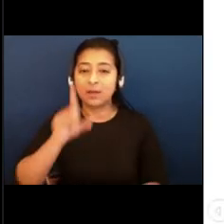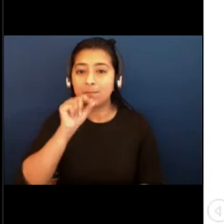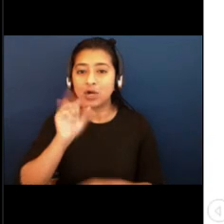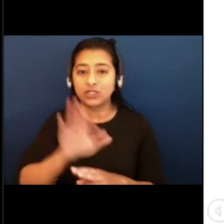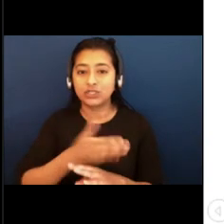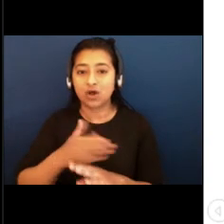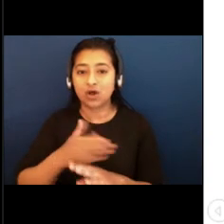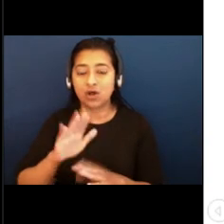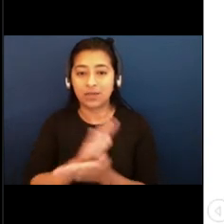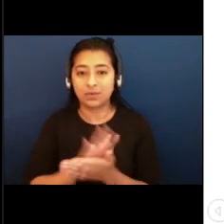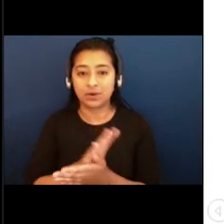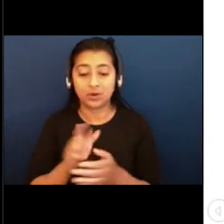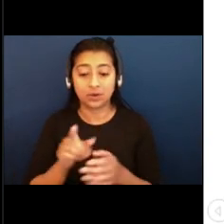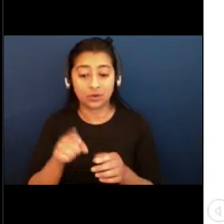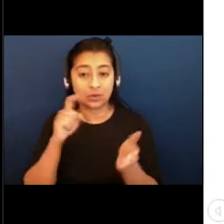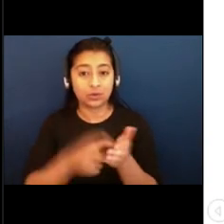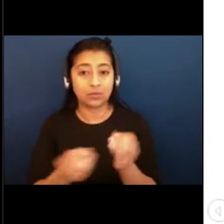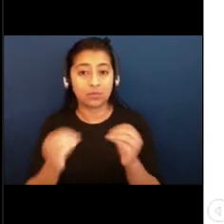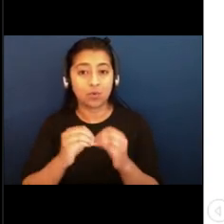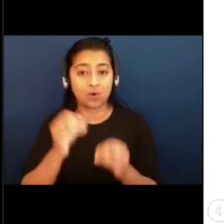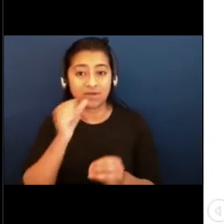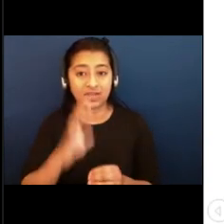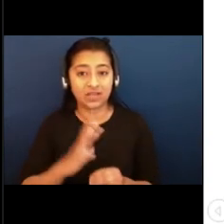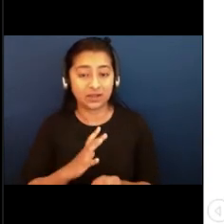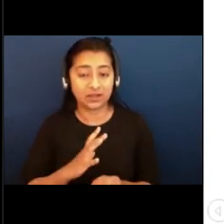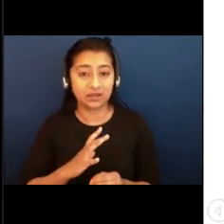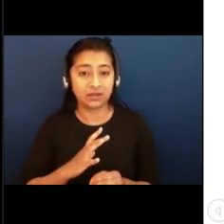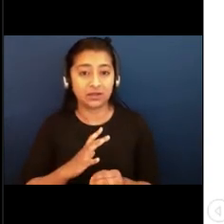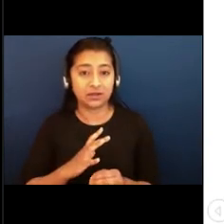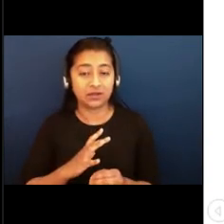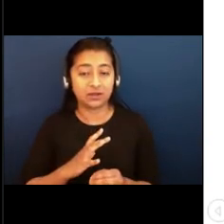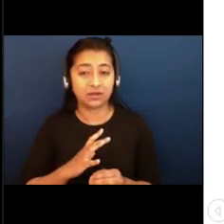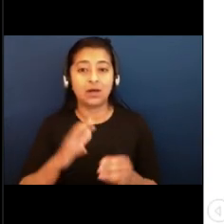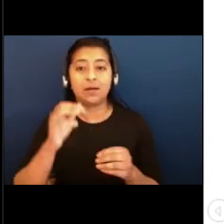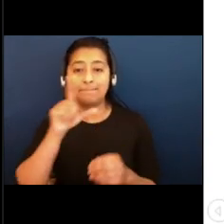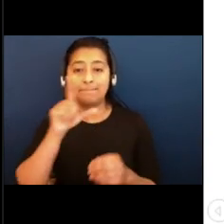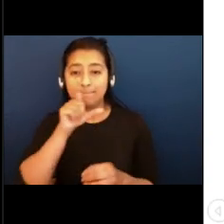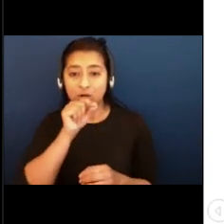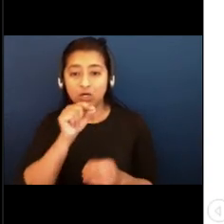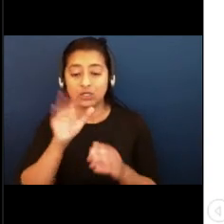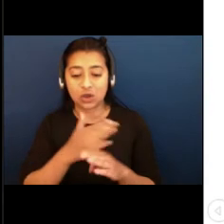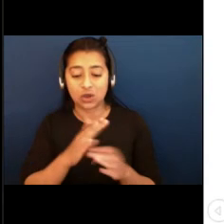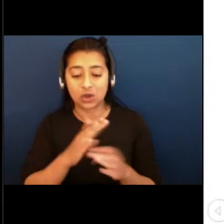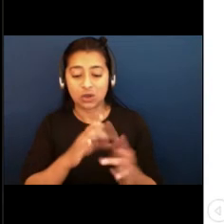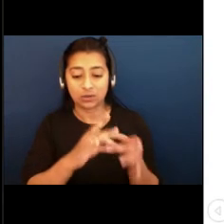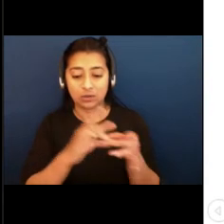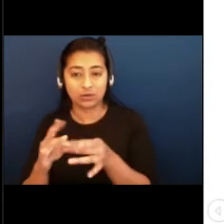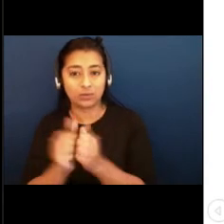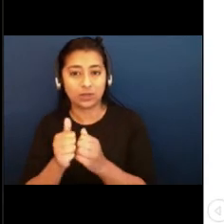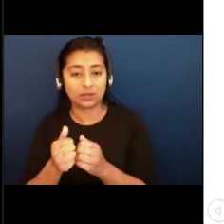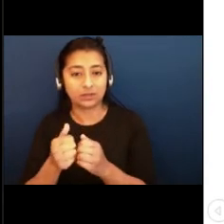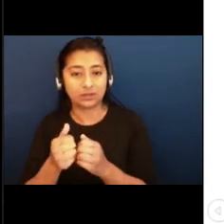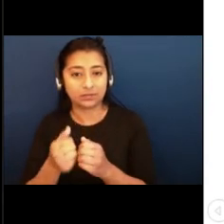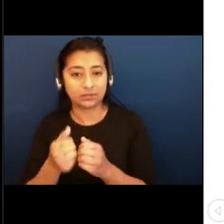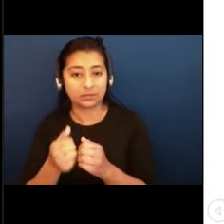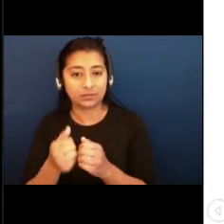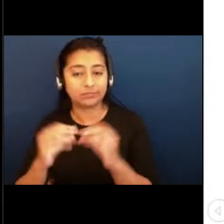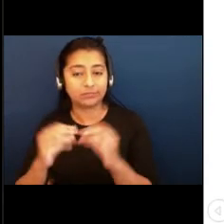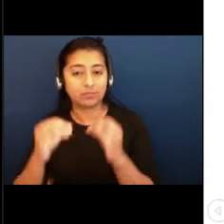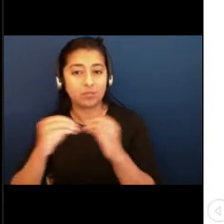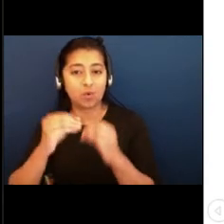more females entering, you know, right, female birdsong papers are correlating with an increase in female authors.